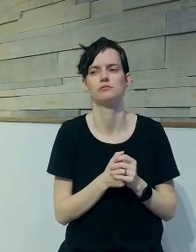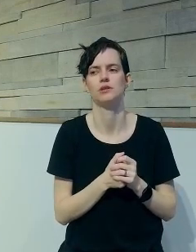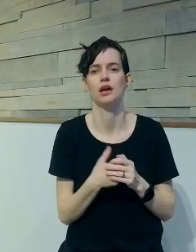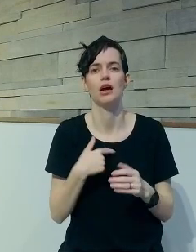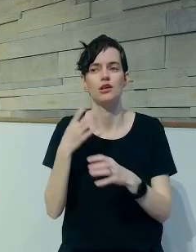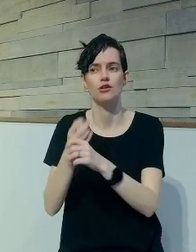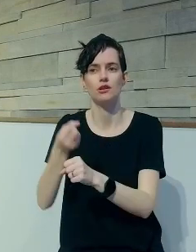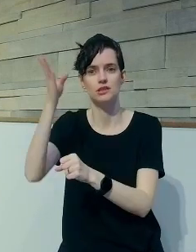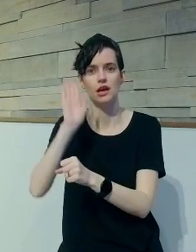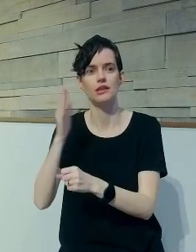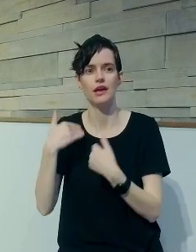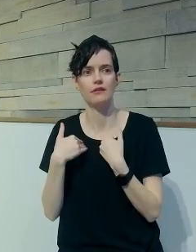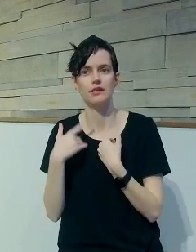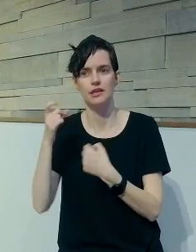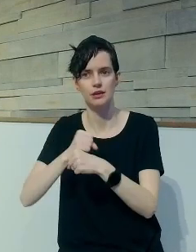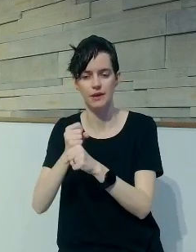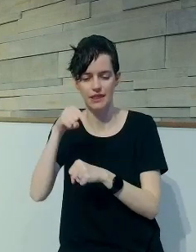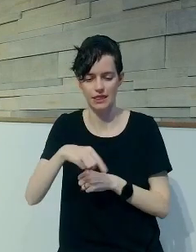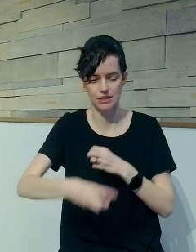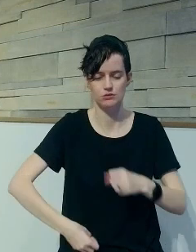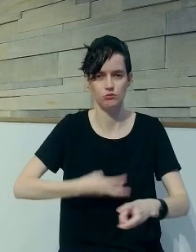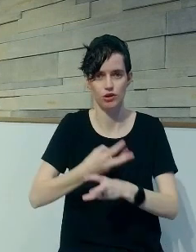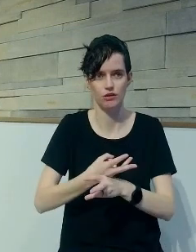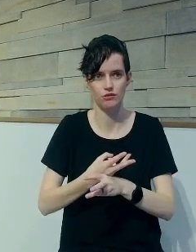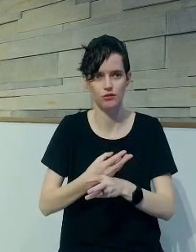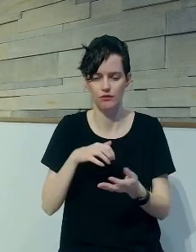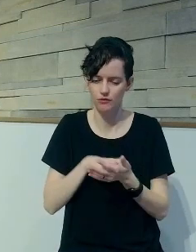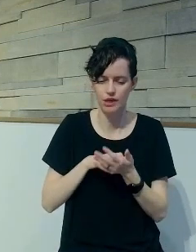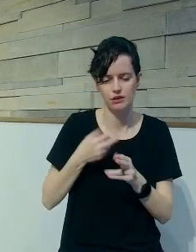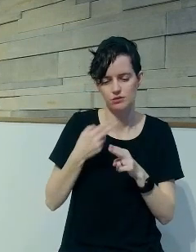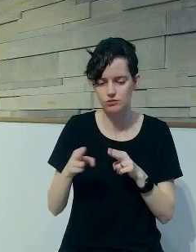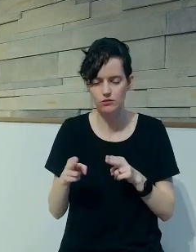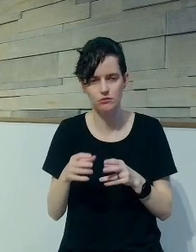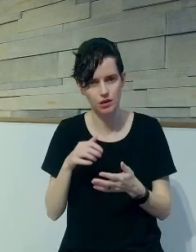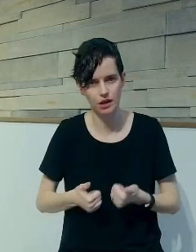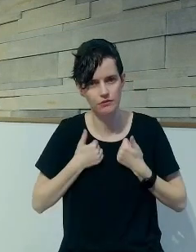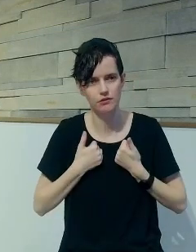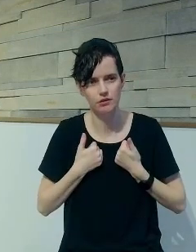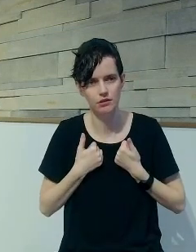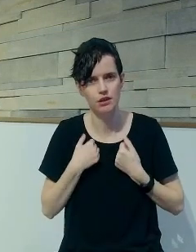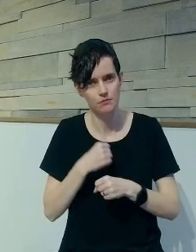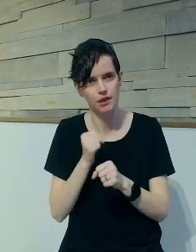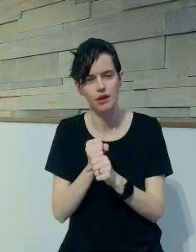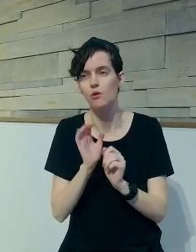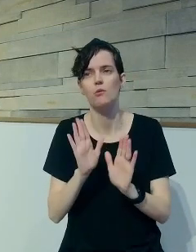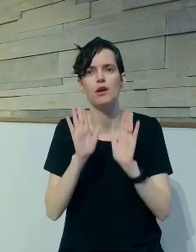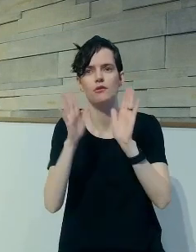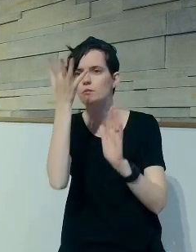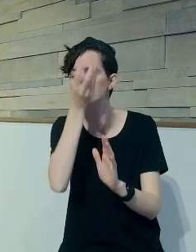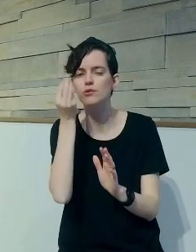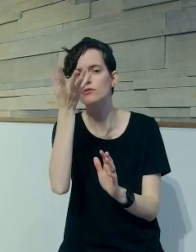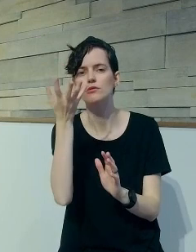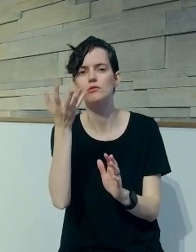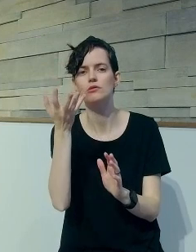I trust the God that we have, that He has created this life the way it is, fragile as life is. He's created it wonderfully and